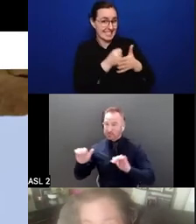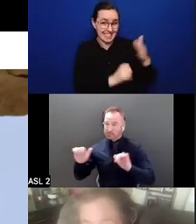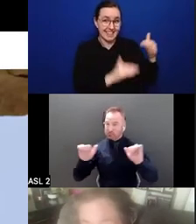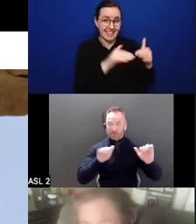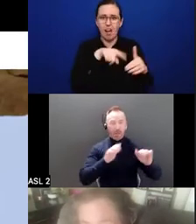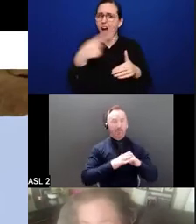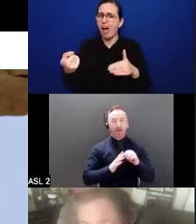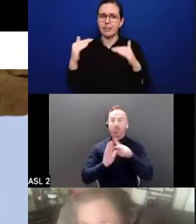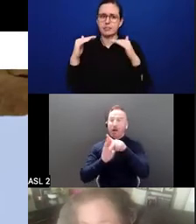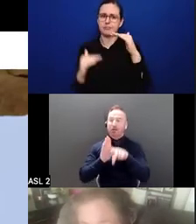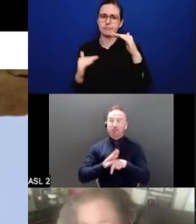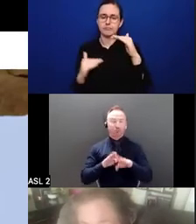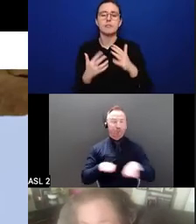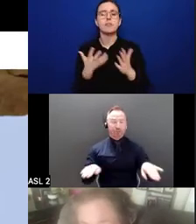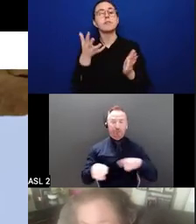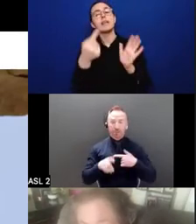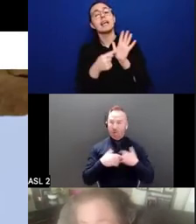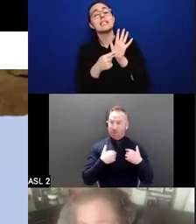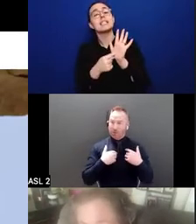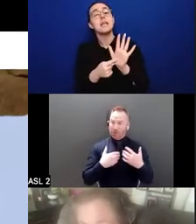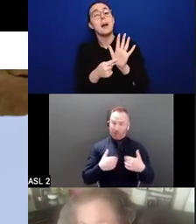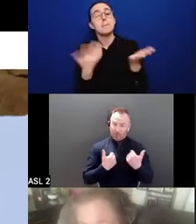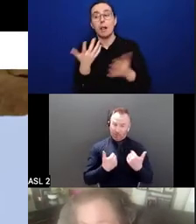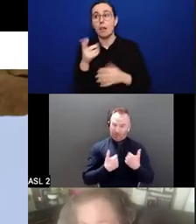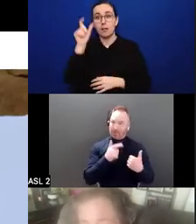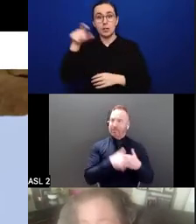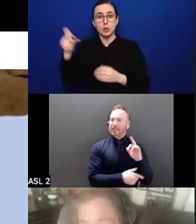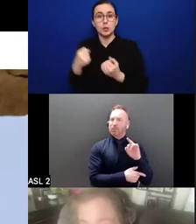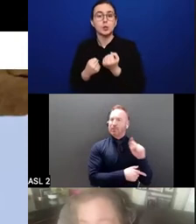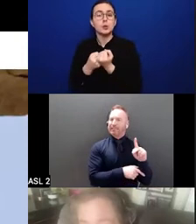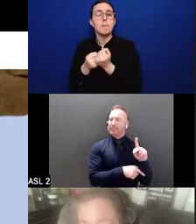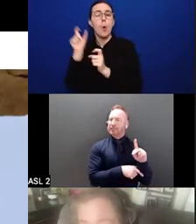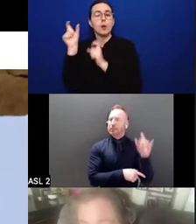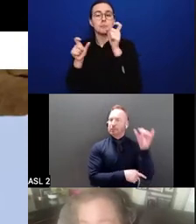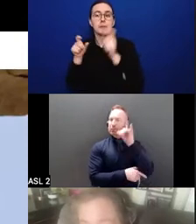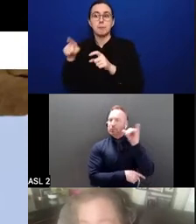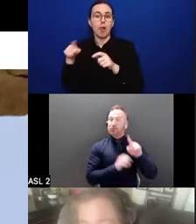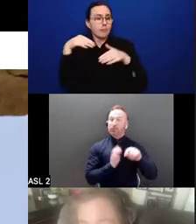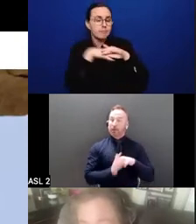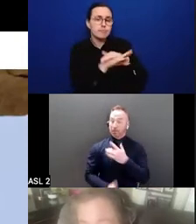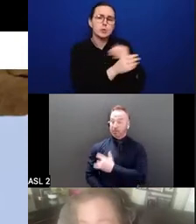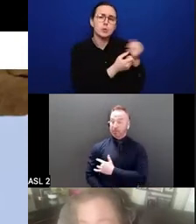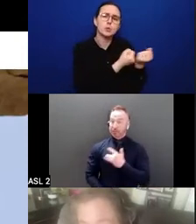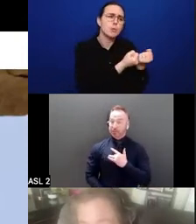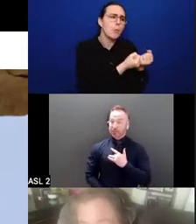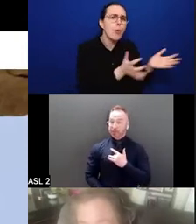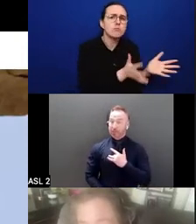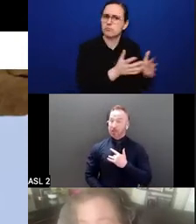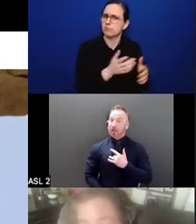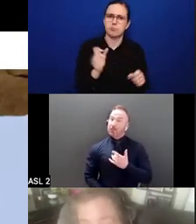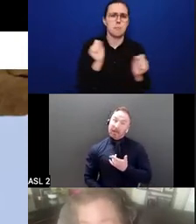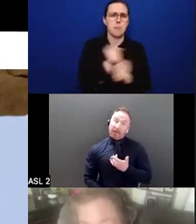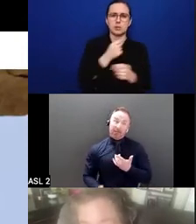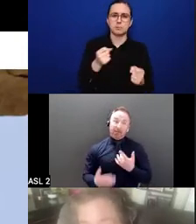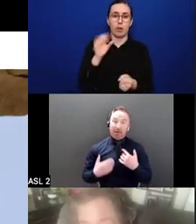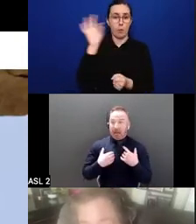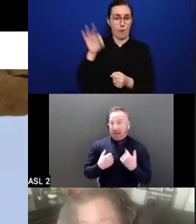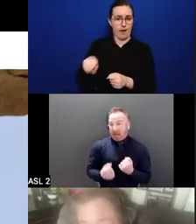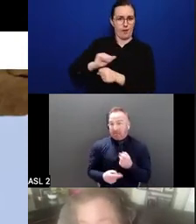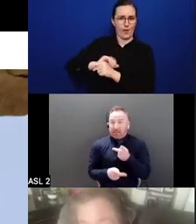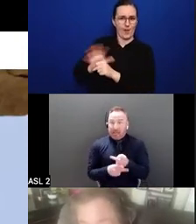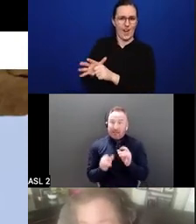youth at increased risk. From a provincial standpoint, where particular healthcare systems had vaccination